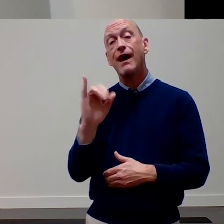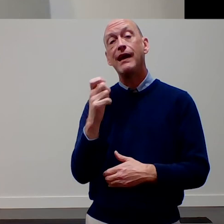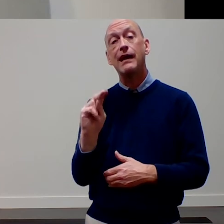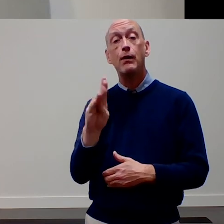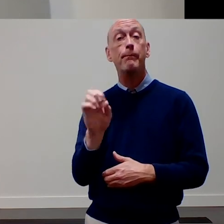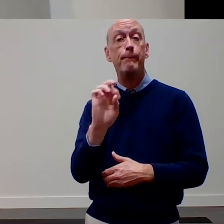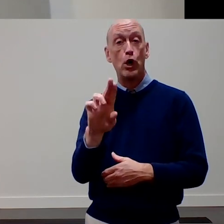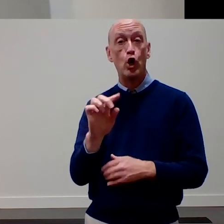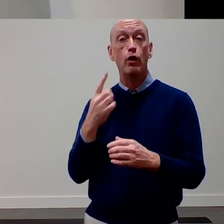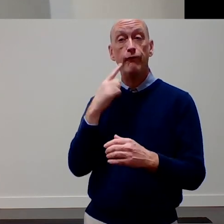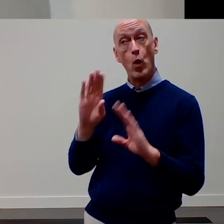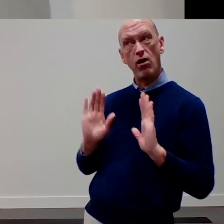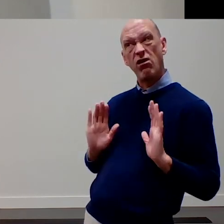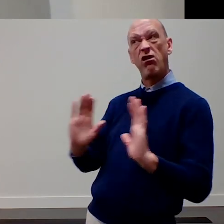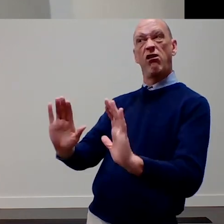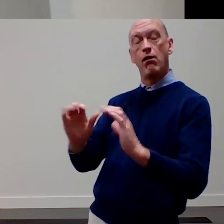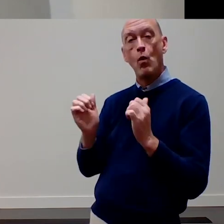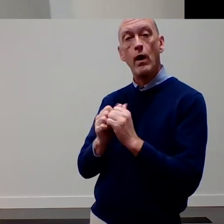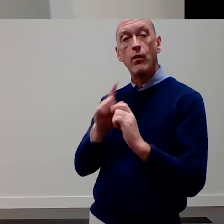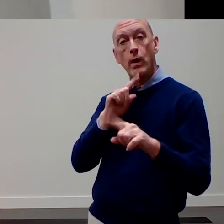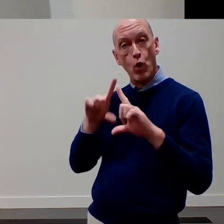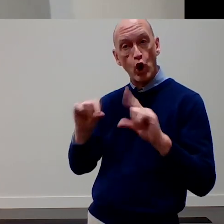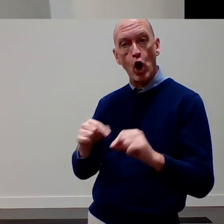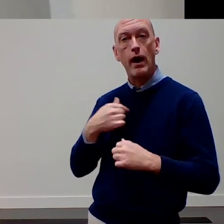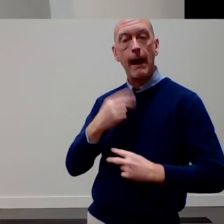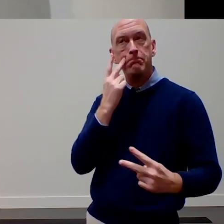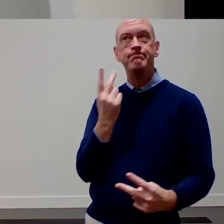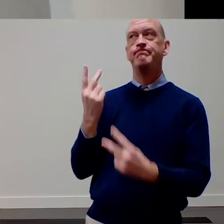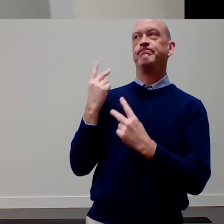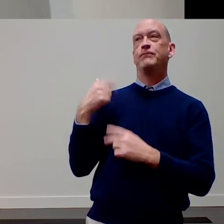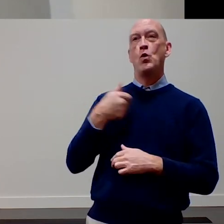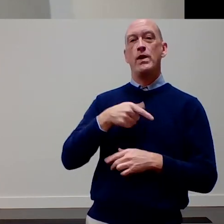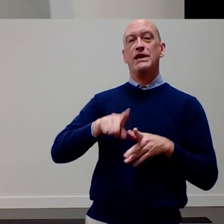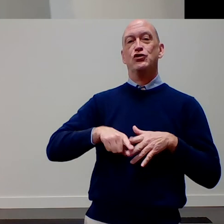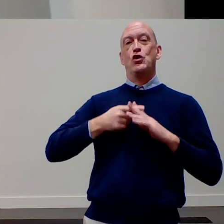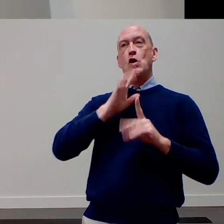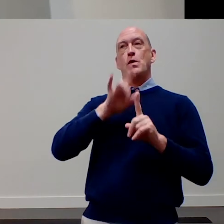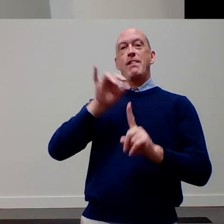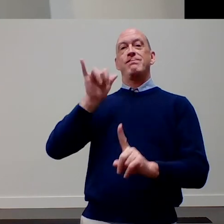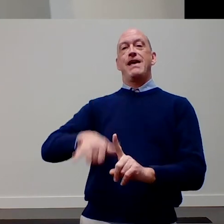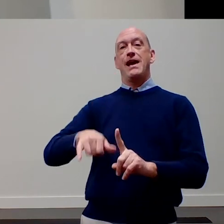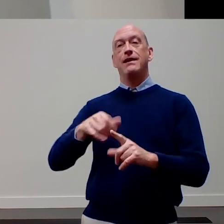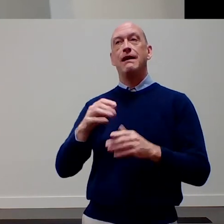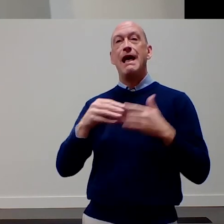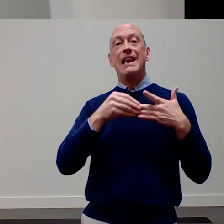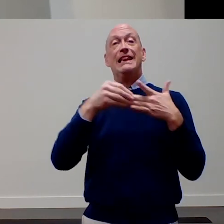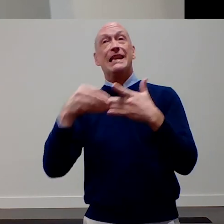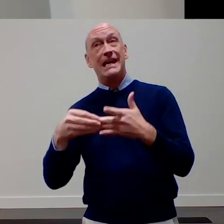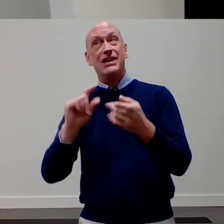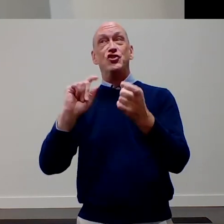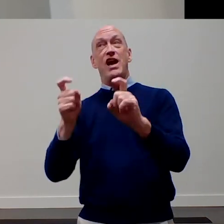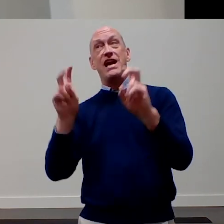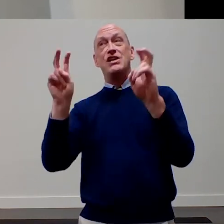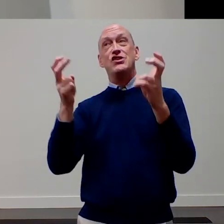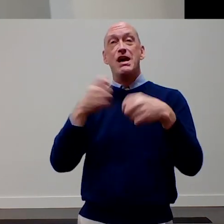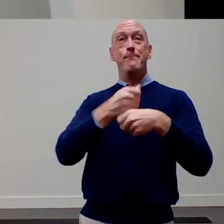just a few questions that keeps me up and possibly our administration up at night. Honestly, we will not have the solutions that quickly